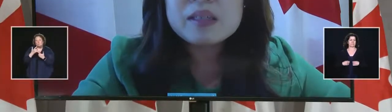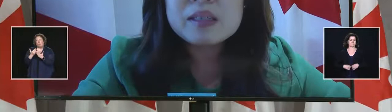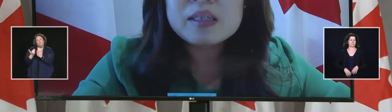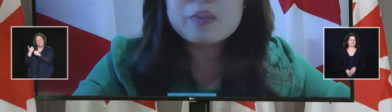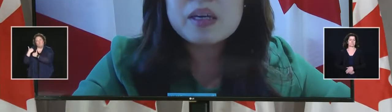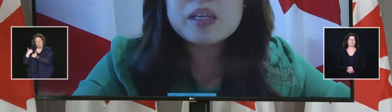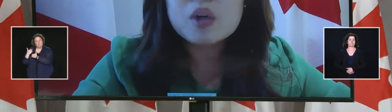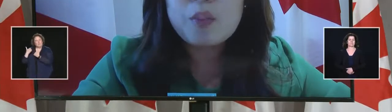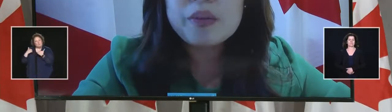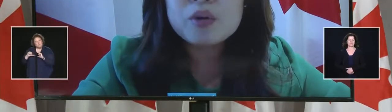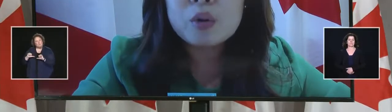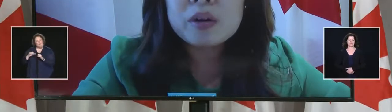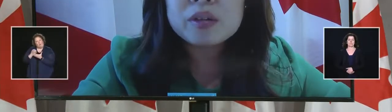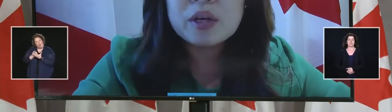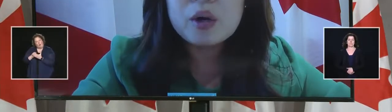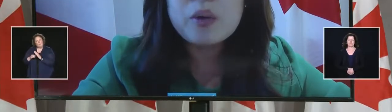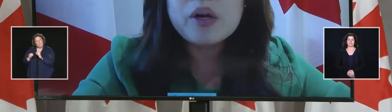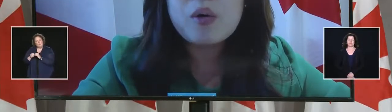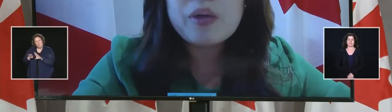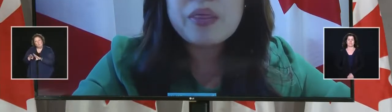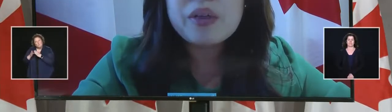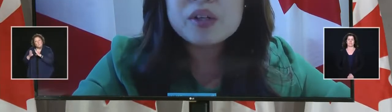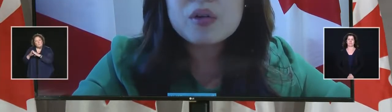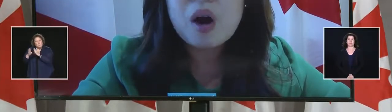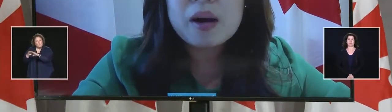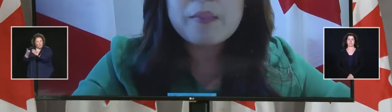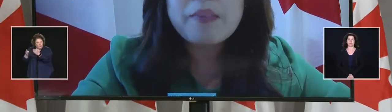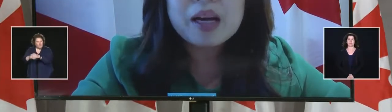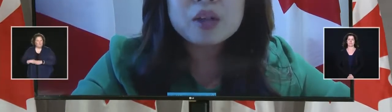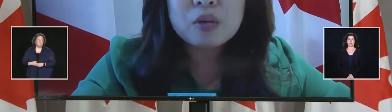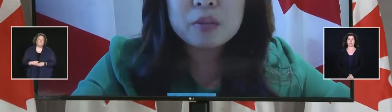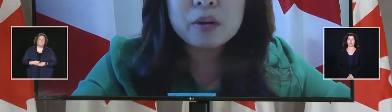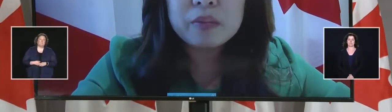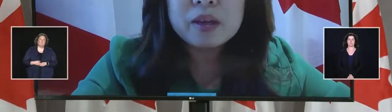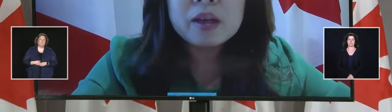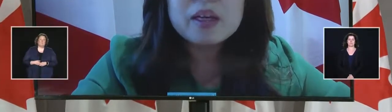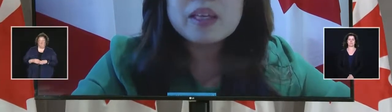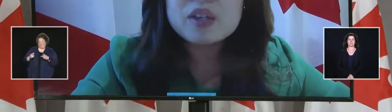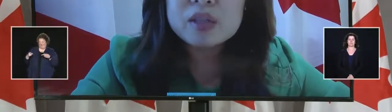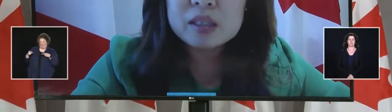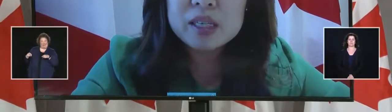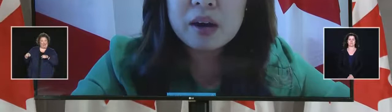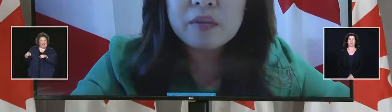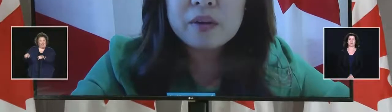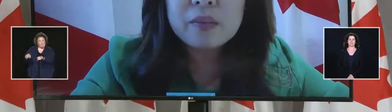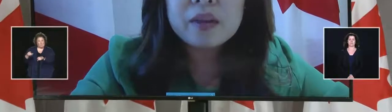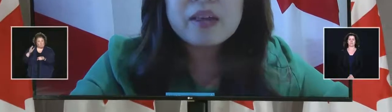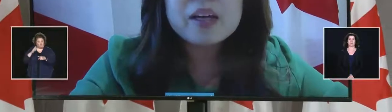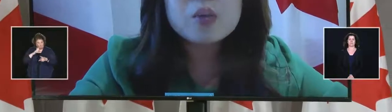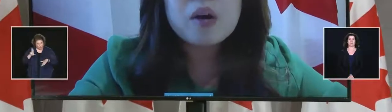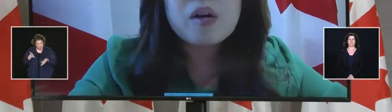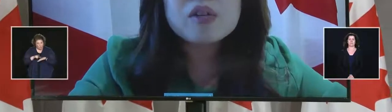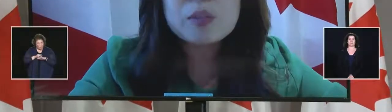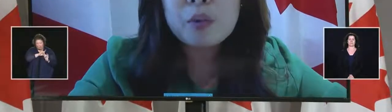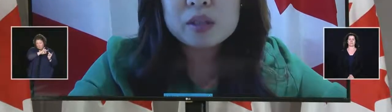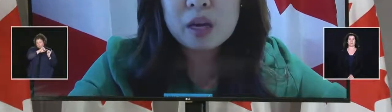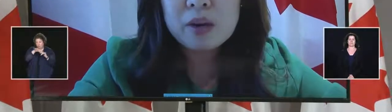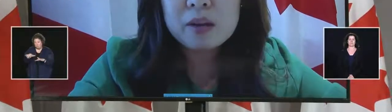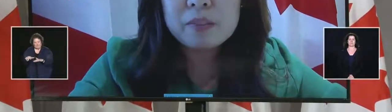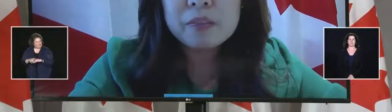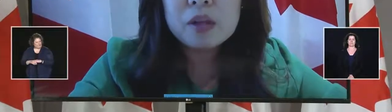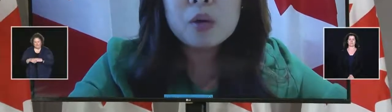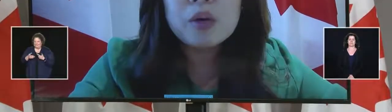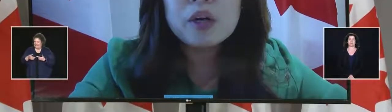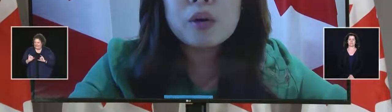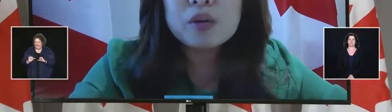as businesses begin to open their doors, we know that things are not back to normal. Things are still tough. That is where our supports come